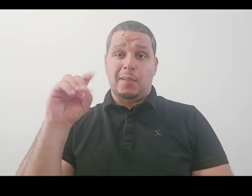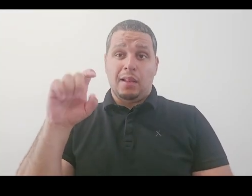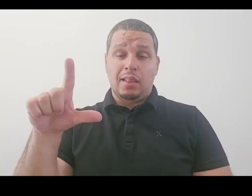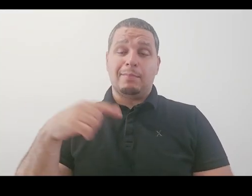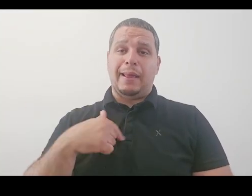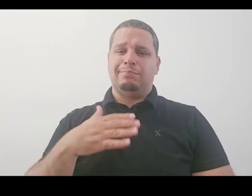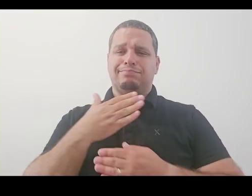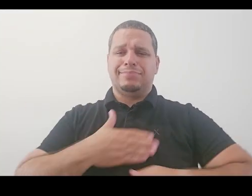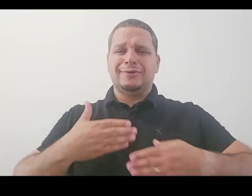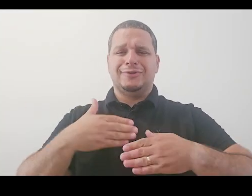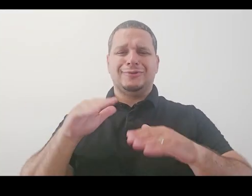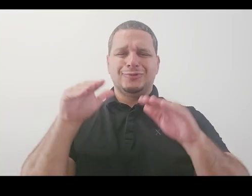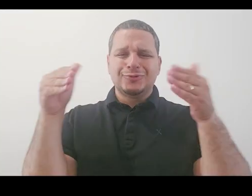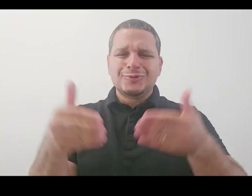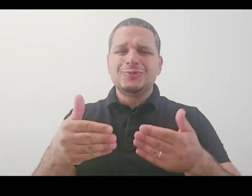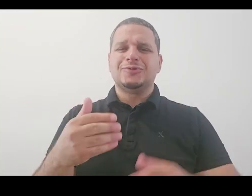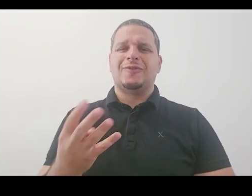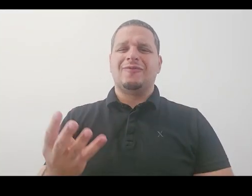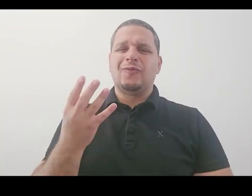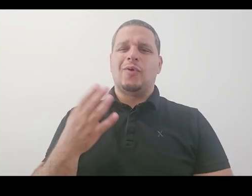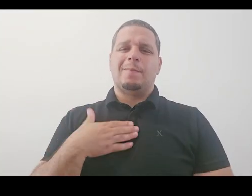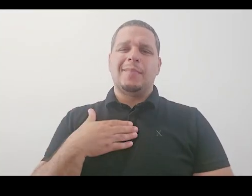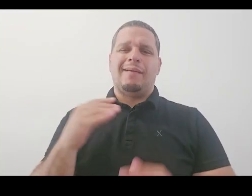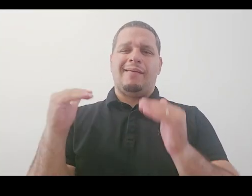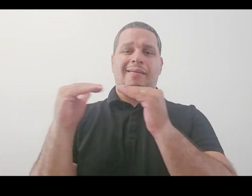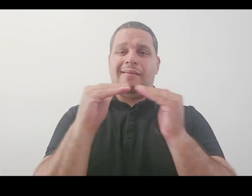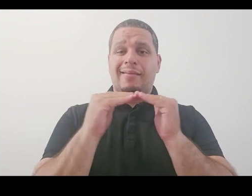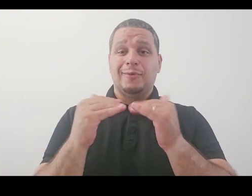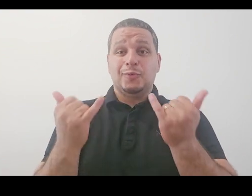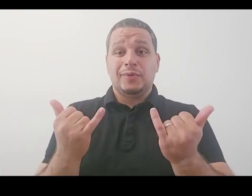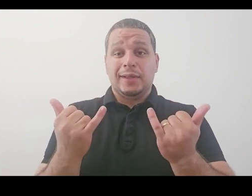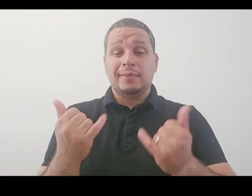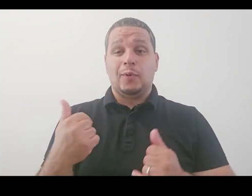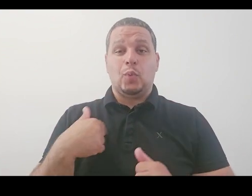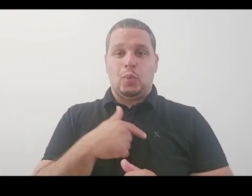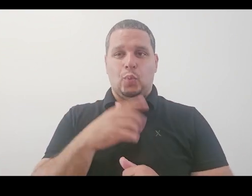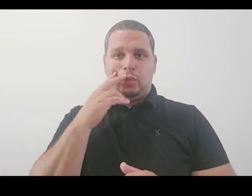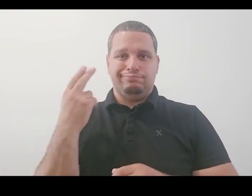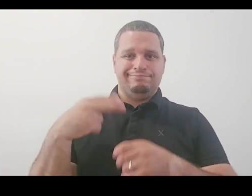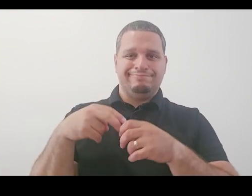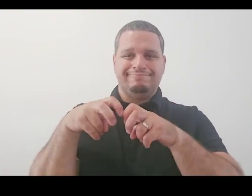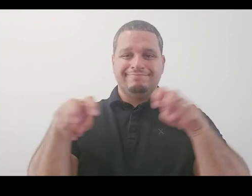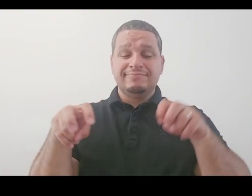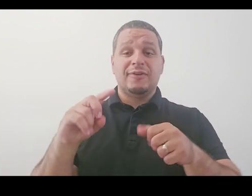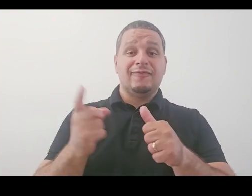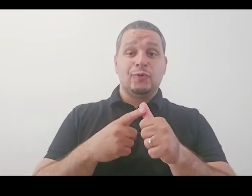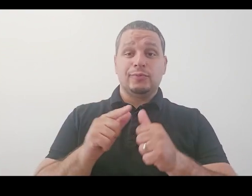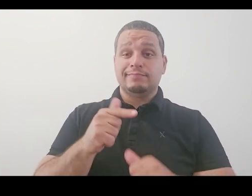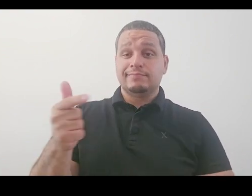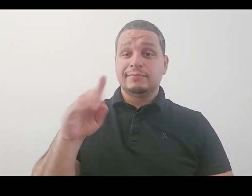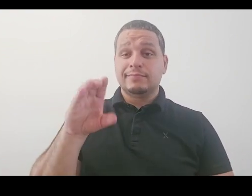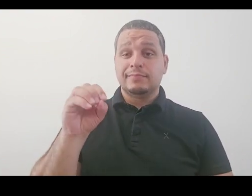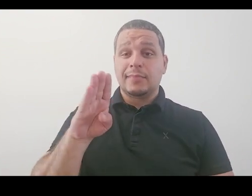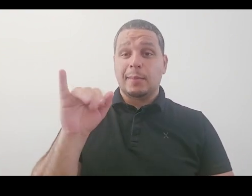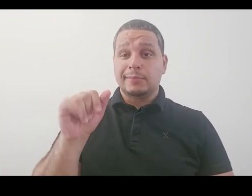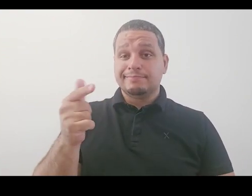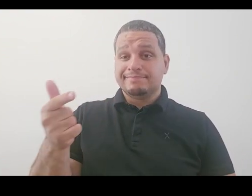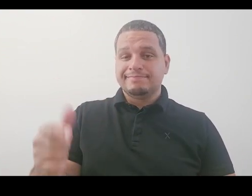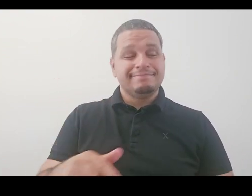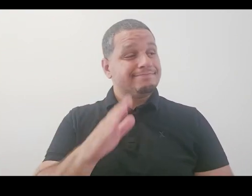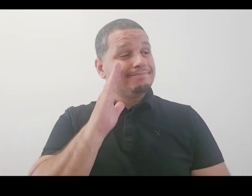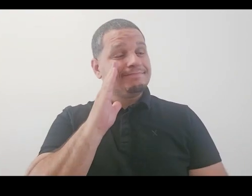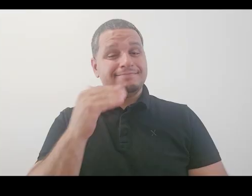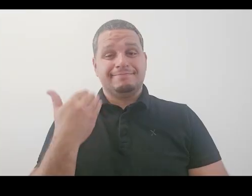is my pleasure to introduce you to 4 of my colleagues today. And we're doing the panel together. So first up, we have Bobby Pompey.